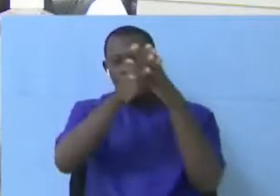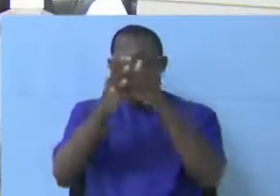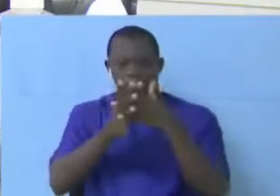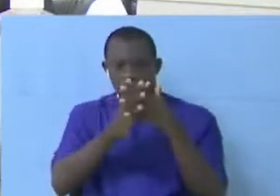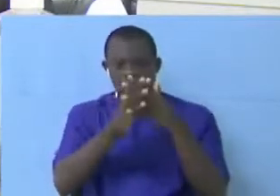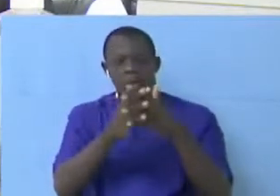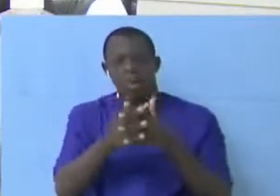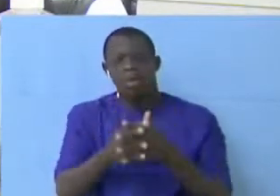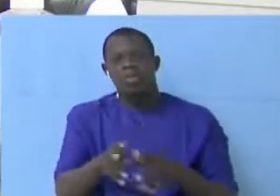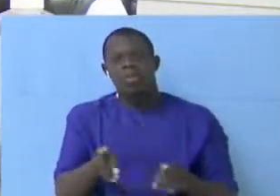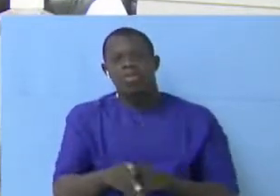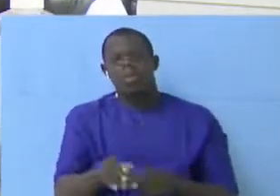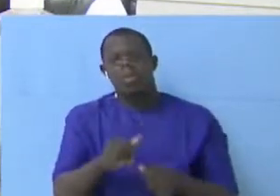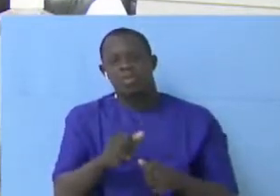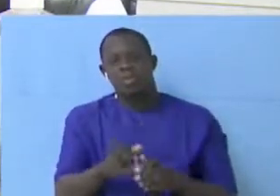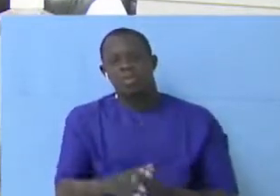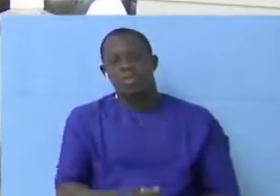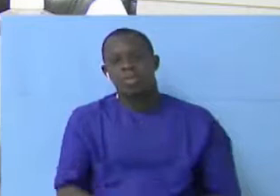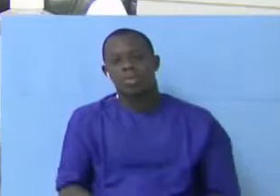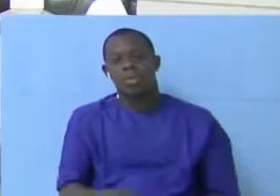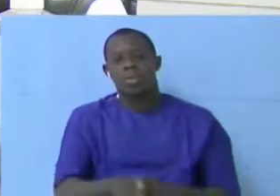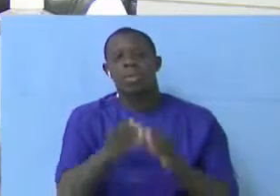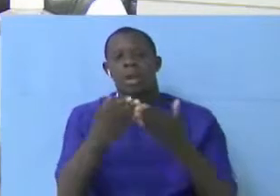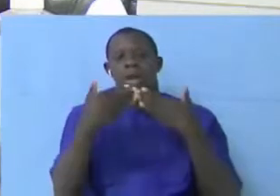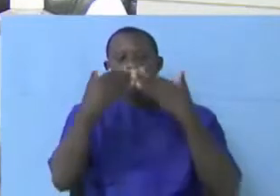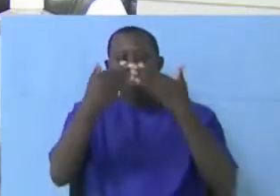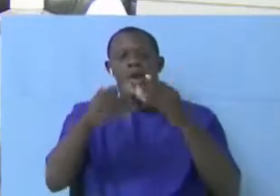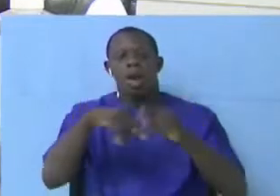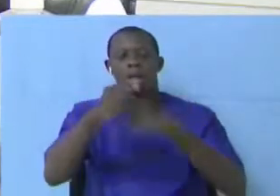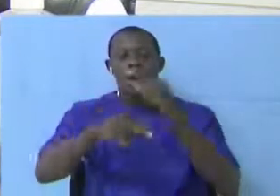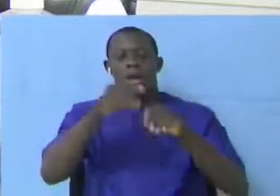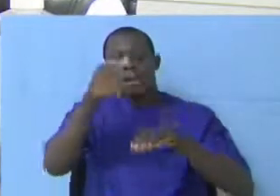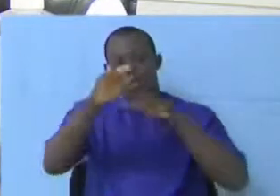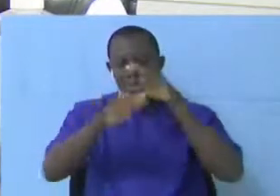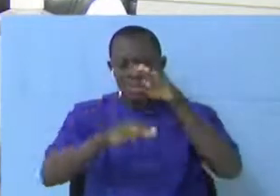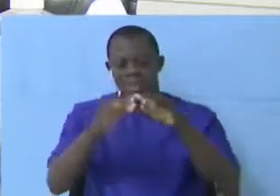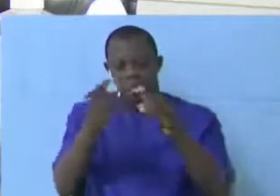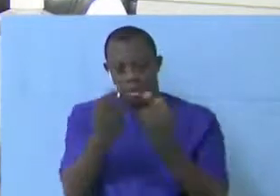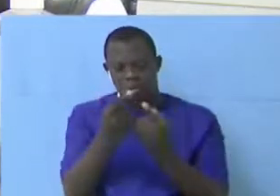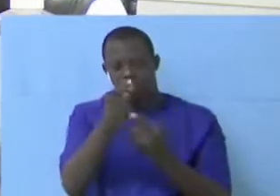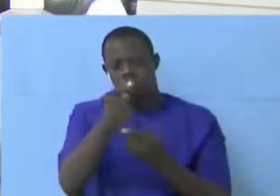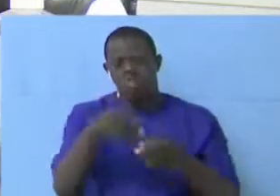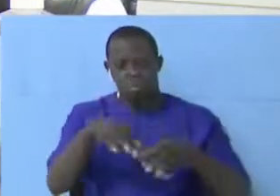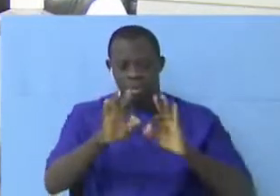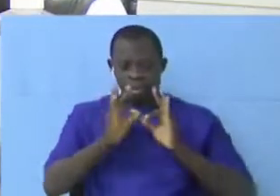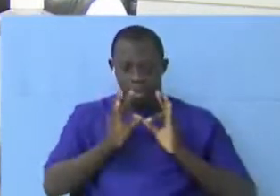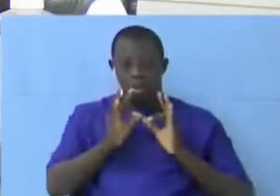Let's abbreviate. Okay. So tell us about the next steps you took.